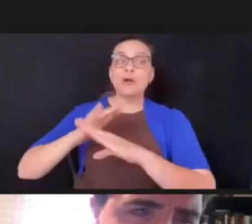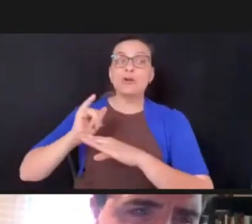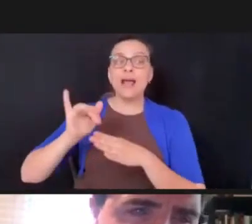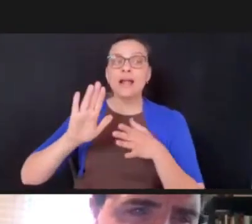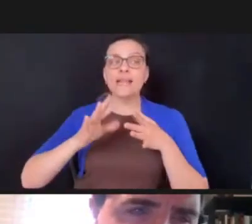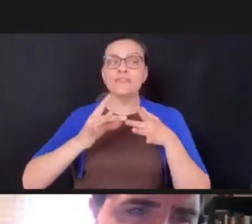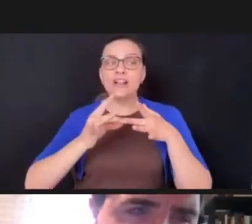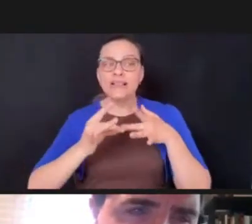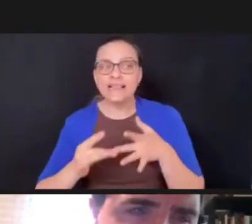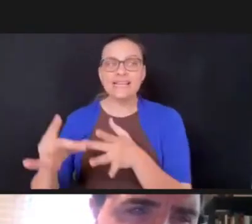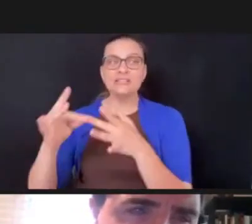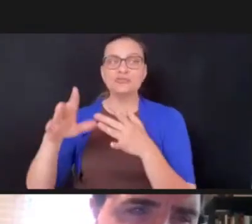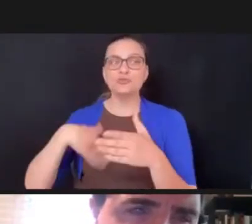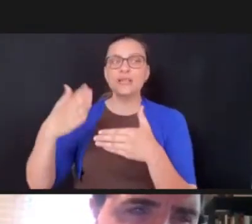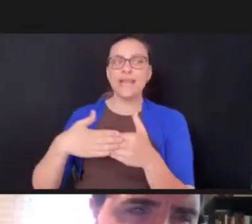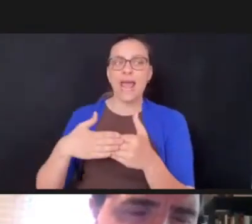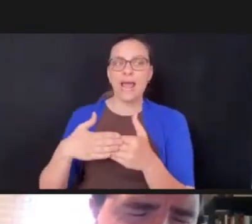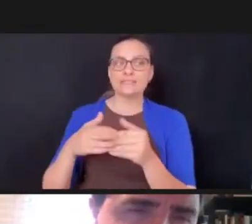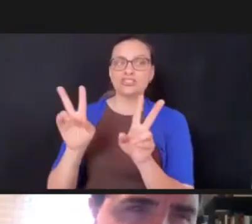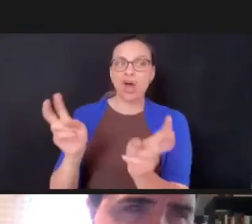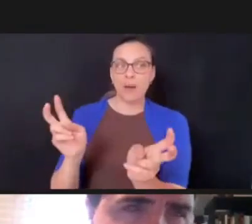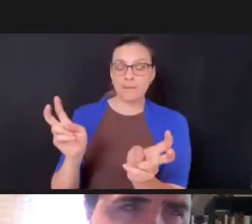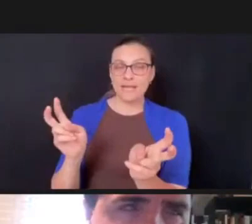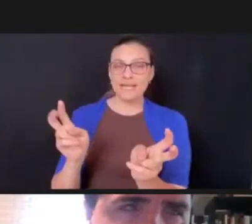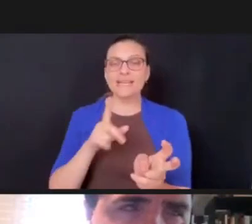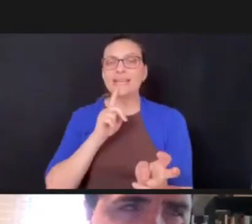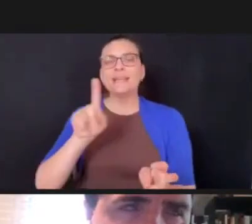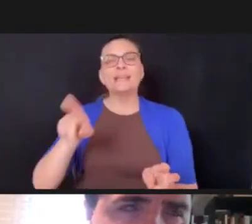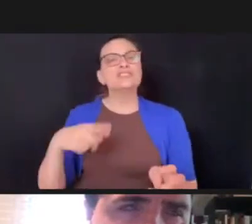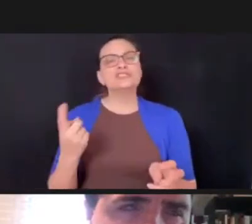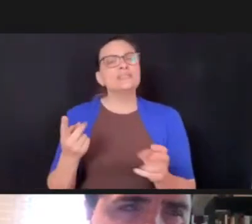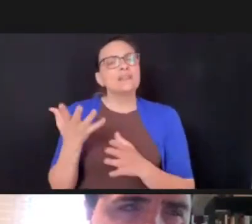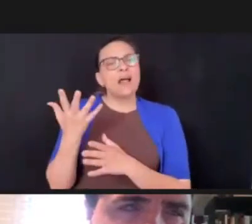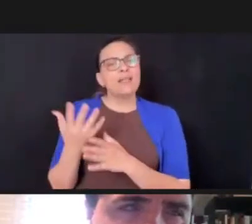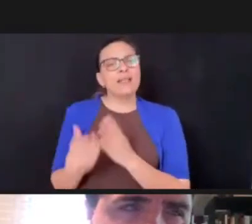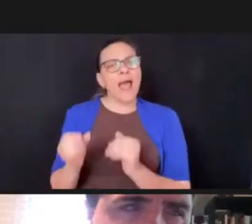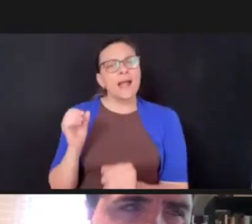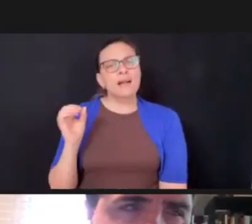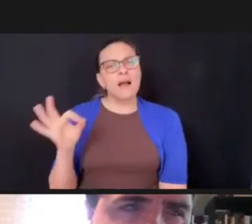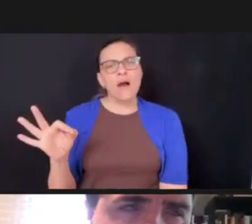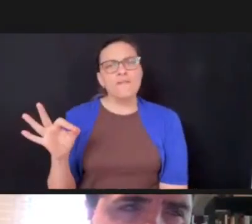the next topic is just lack of